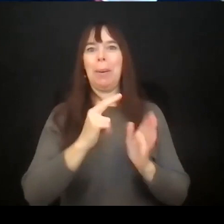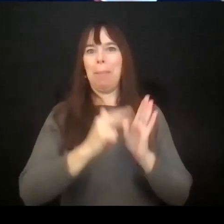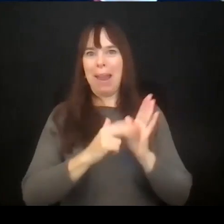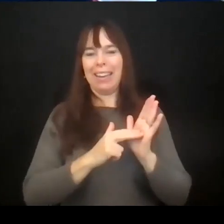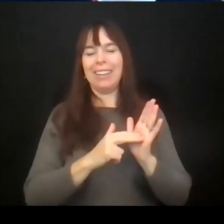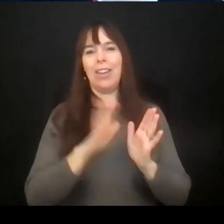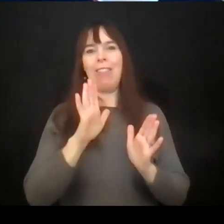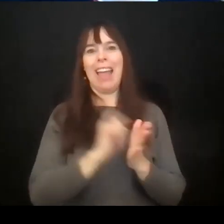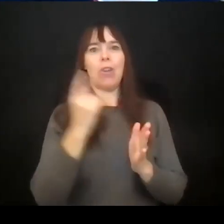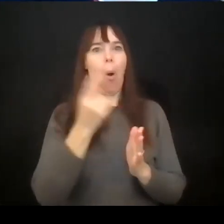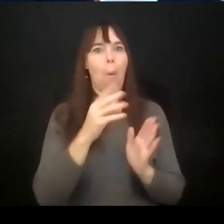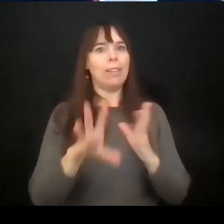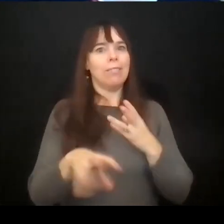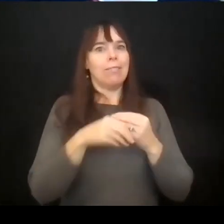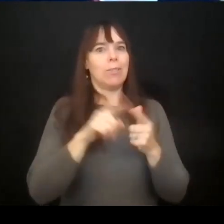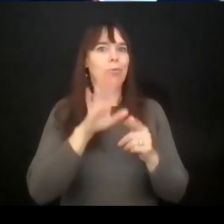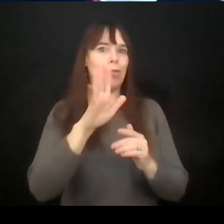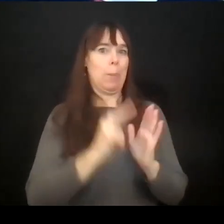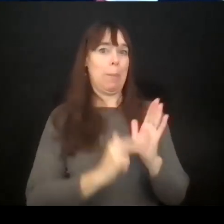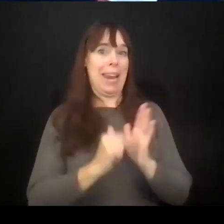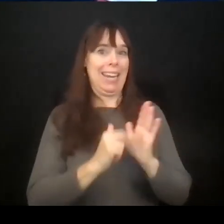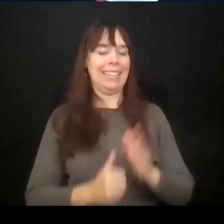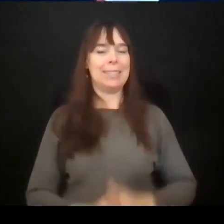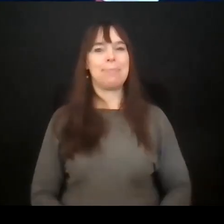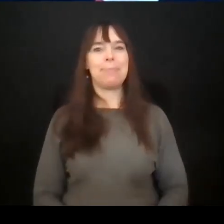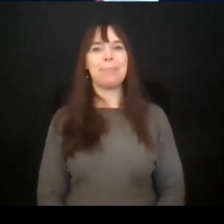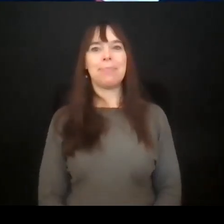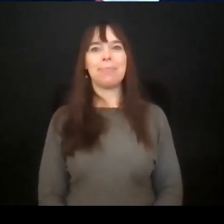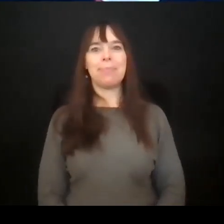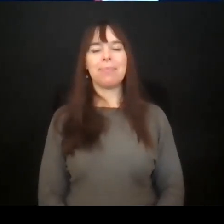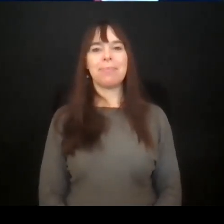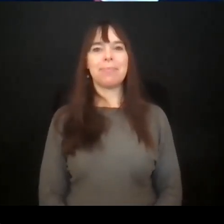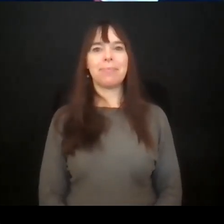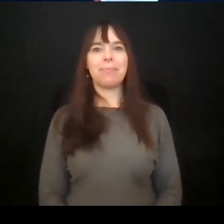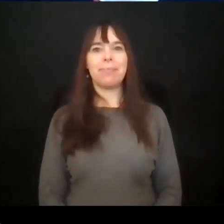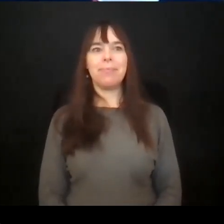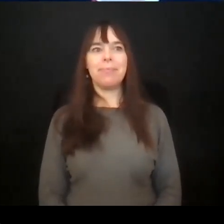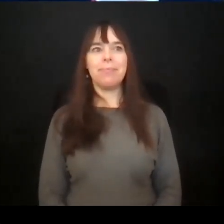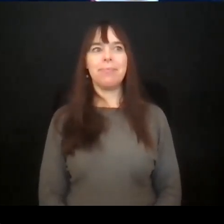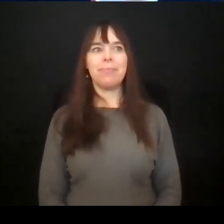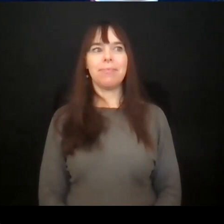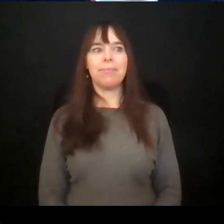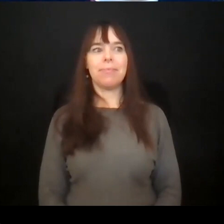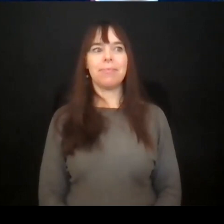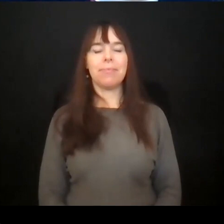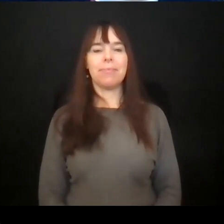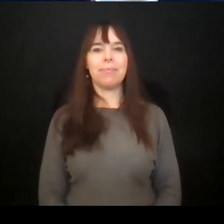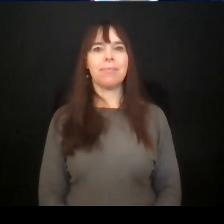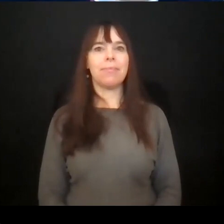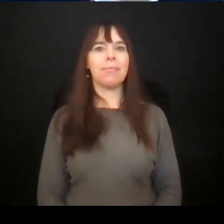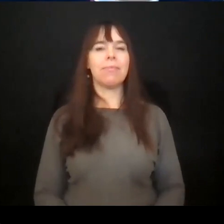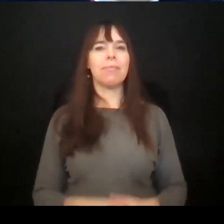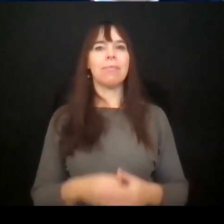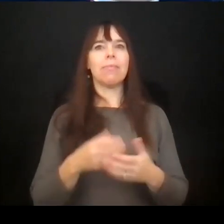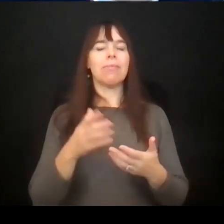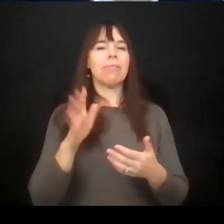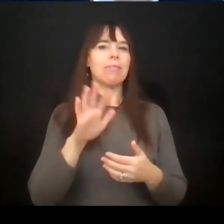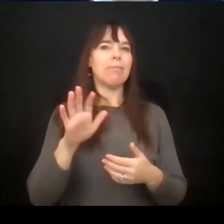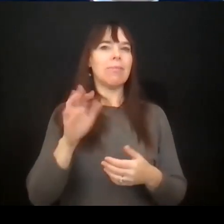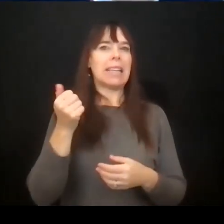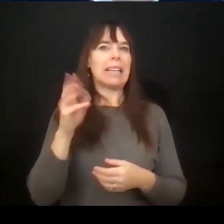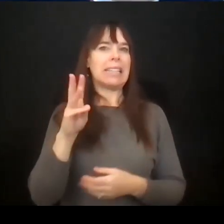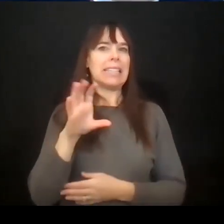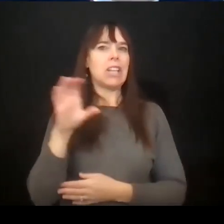Gentileschi. New slide shows an embroidered piece. In the